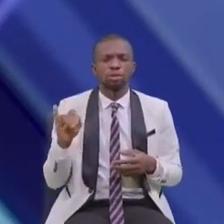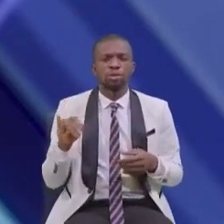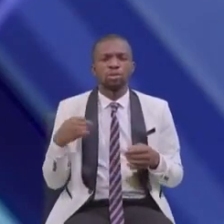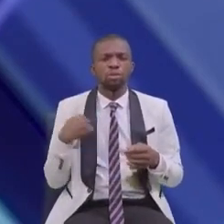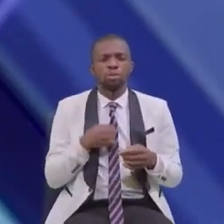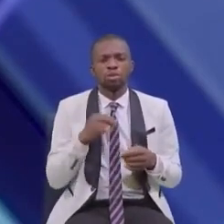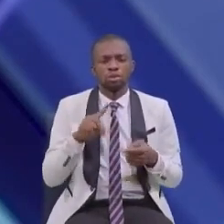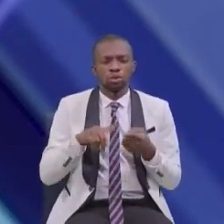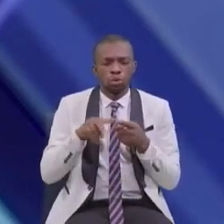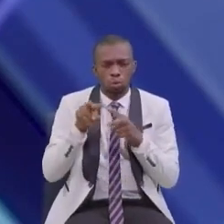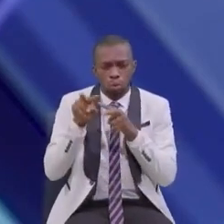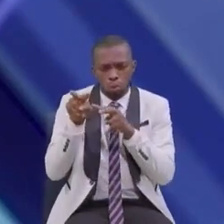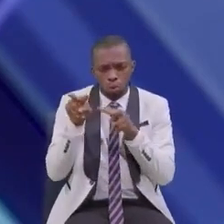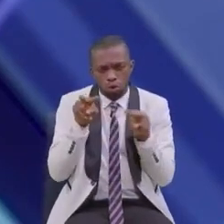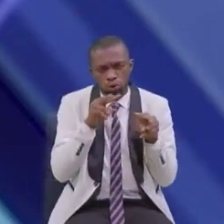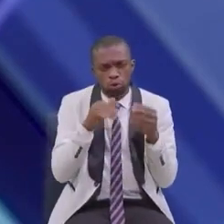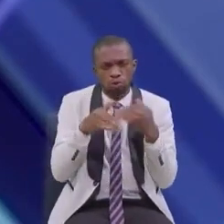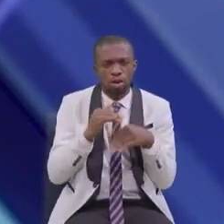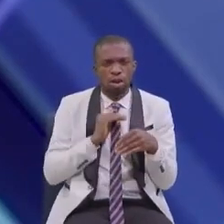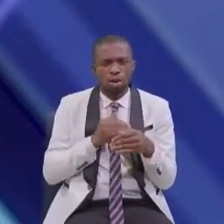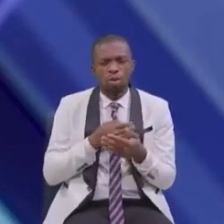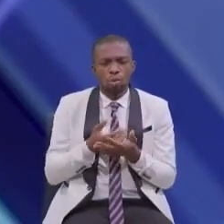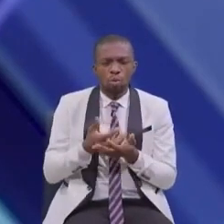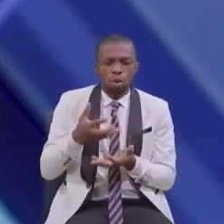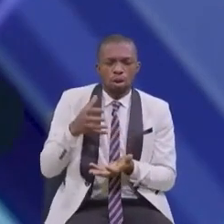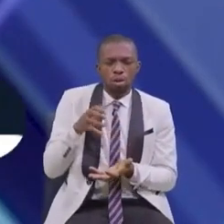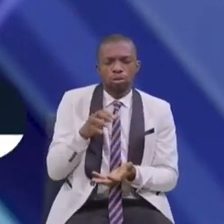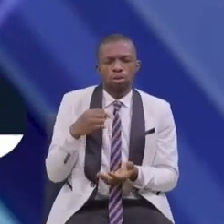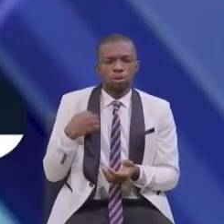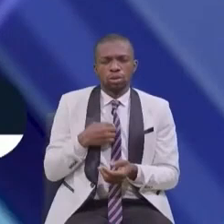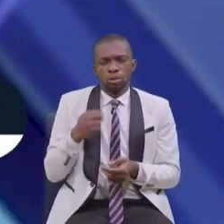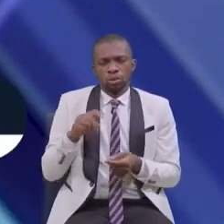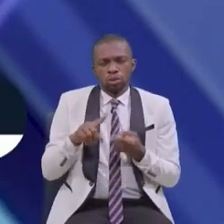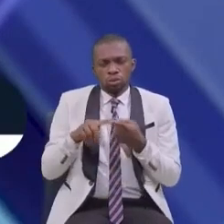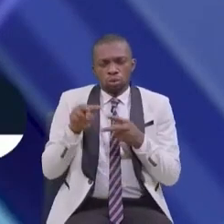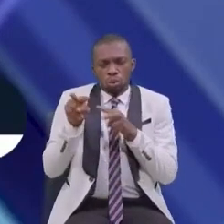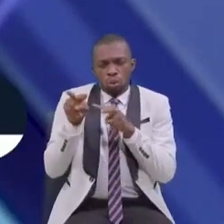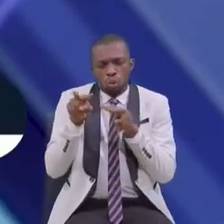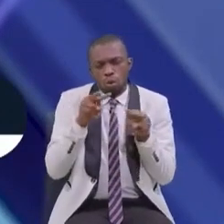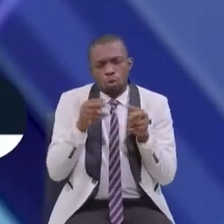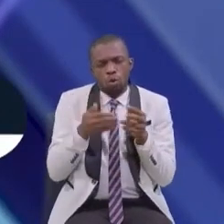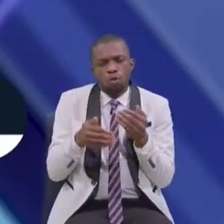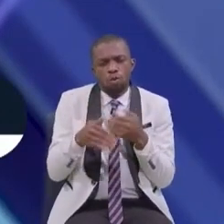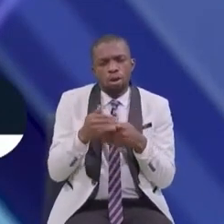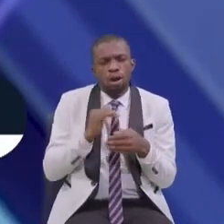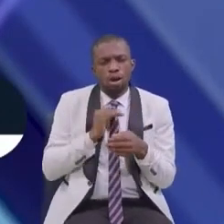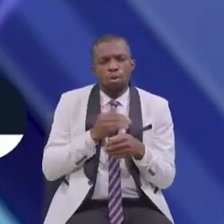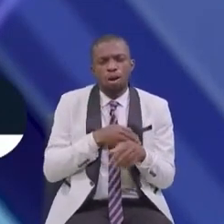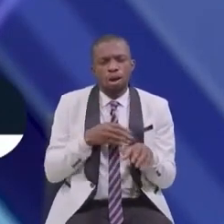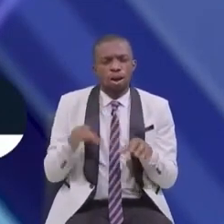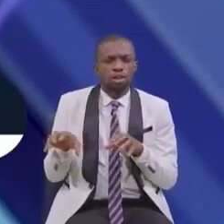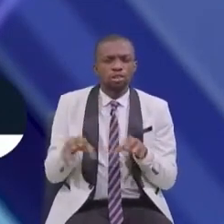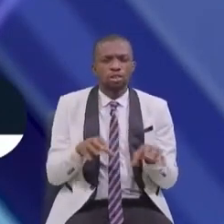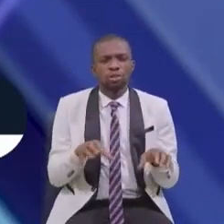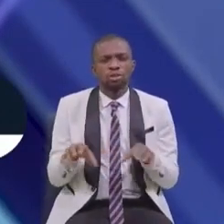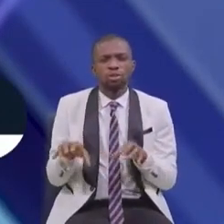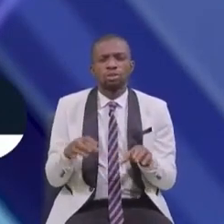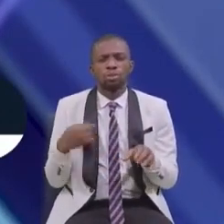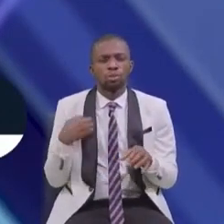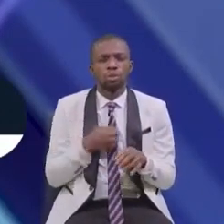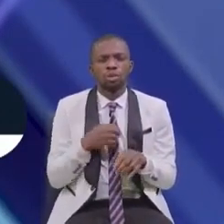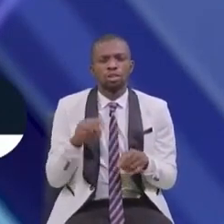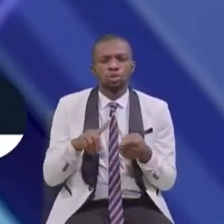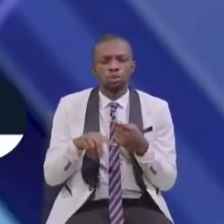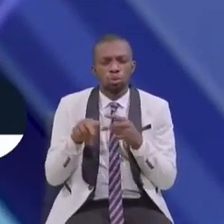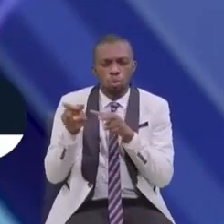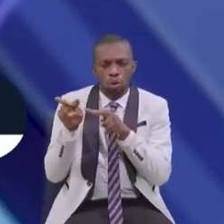over our wealth, we need to watch over our actions, we need to